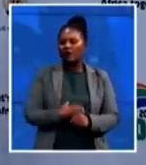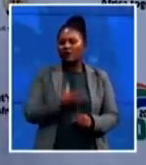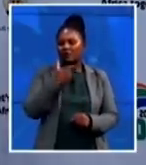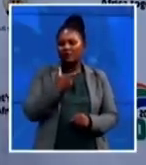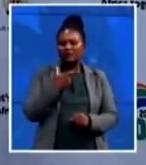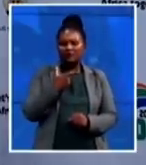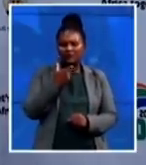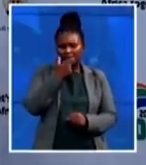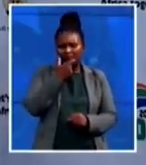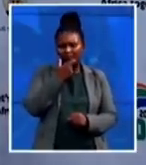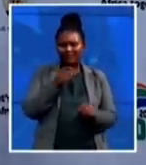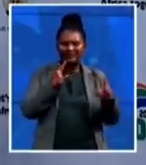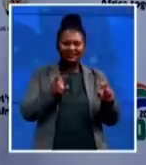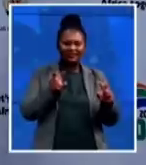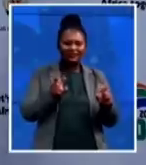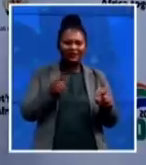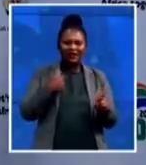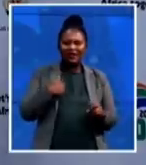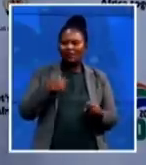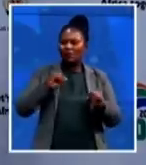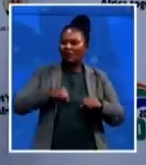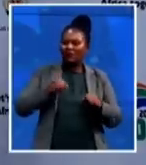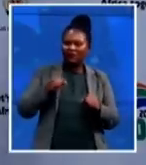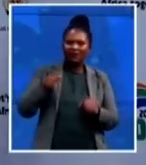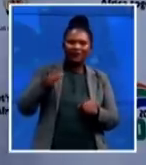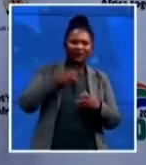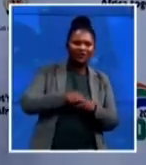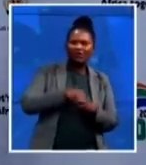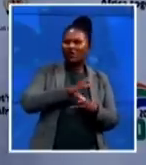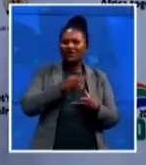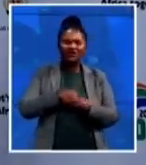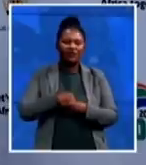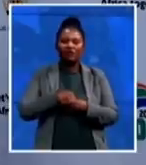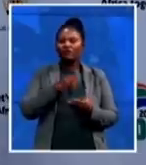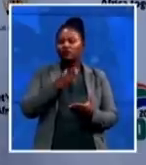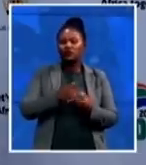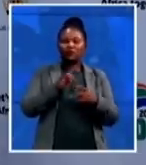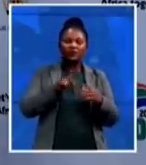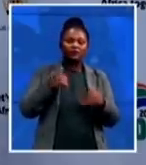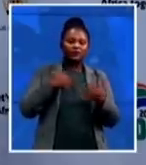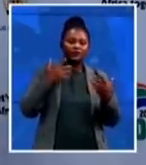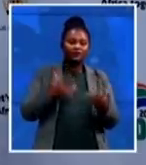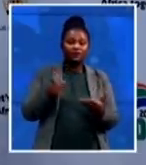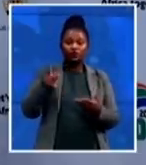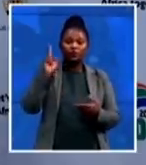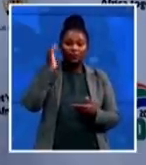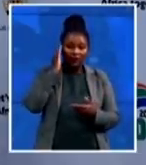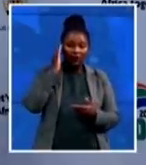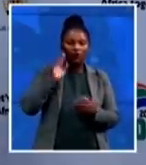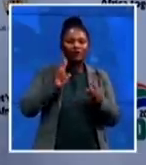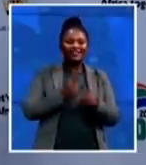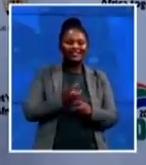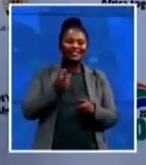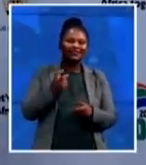not participating. But having said all that, you must know the difficulty that